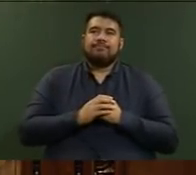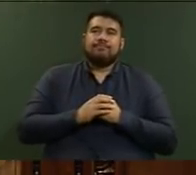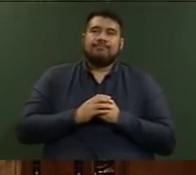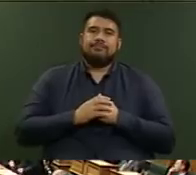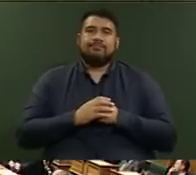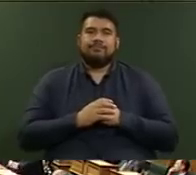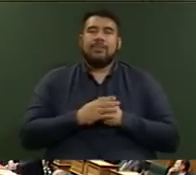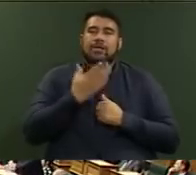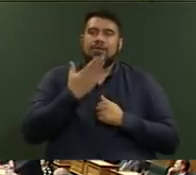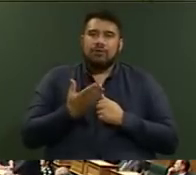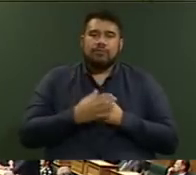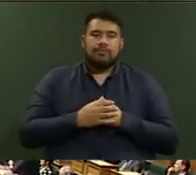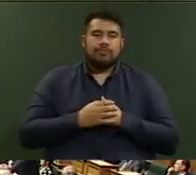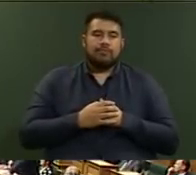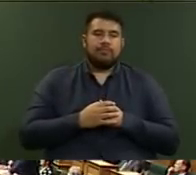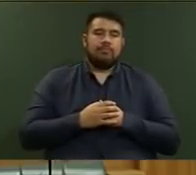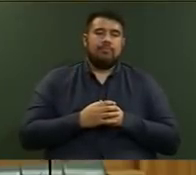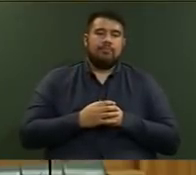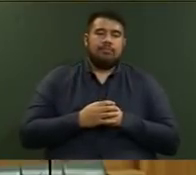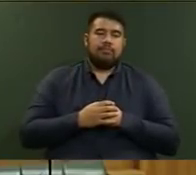Thank you. Lawrence Yule.